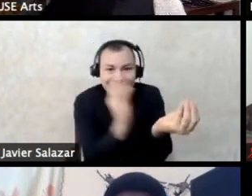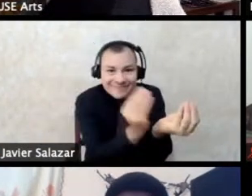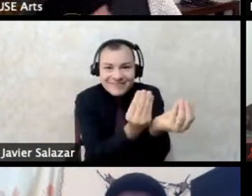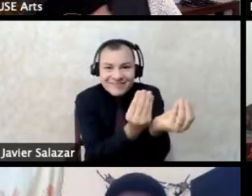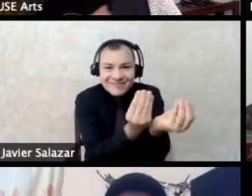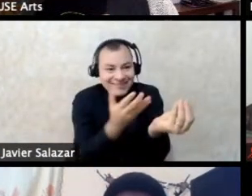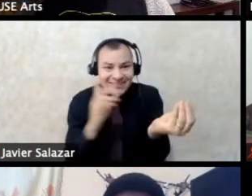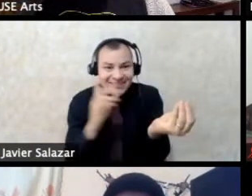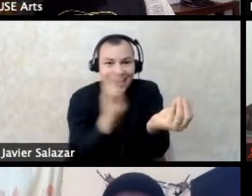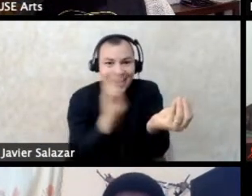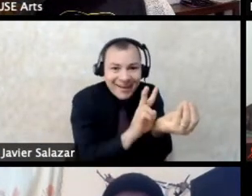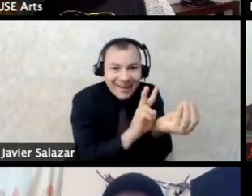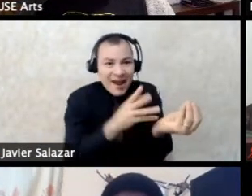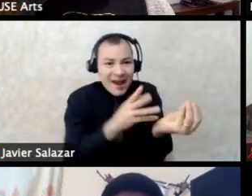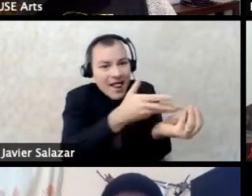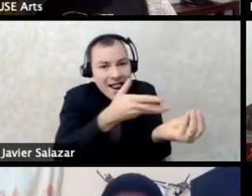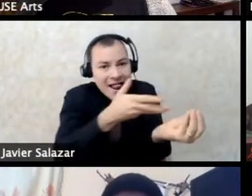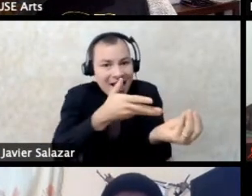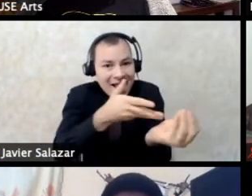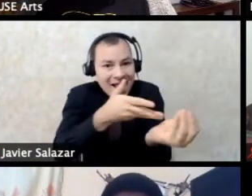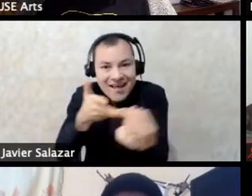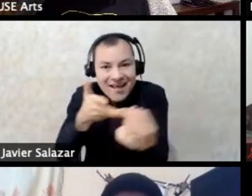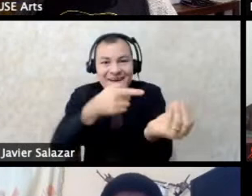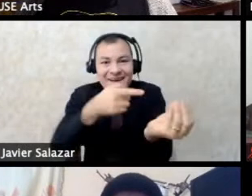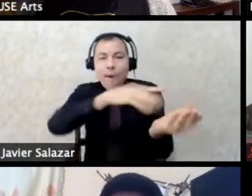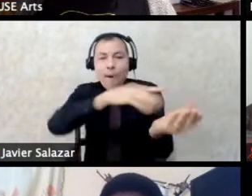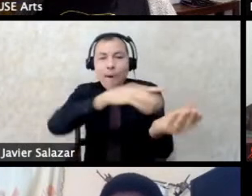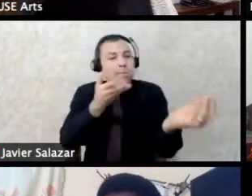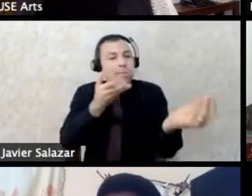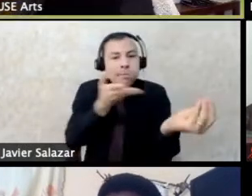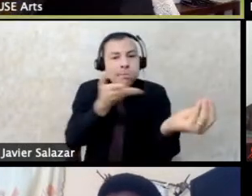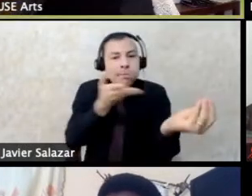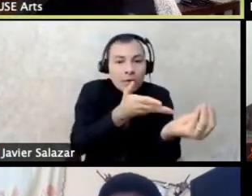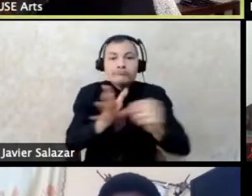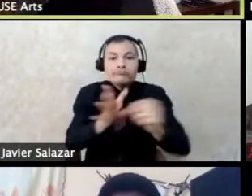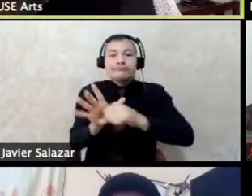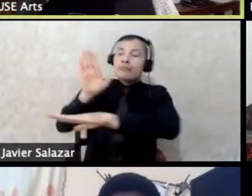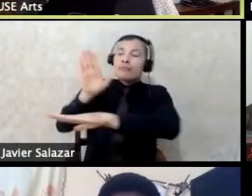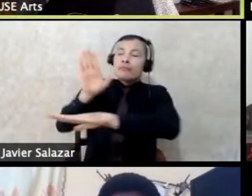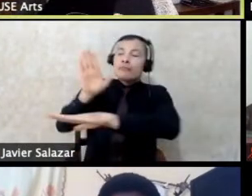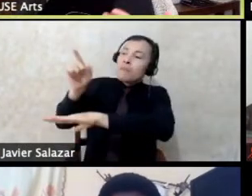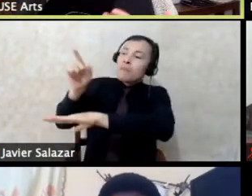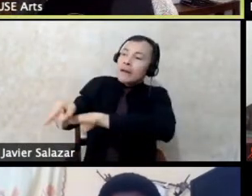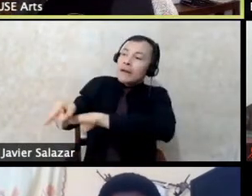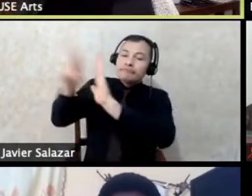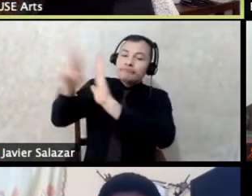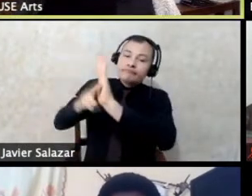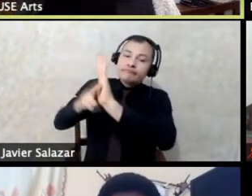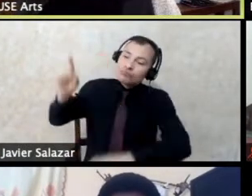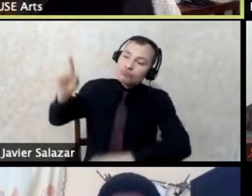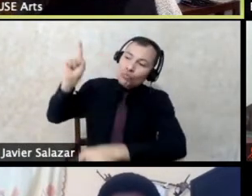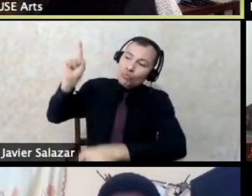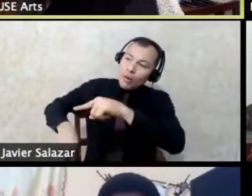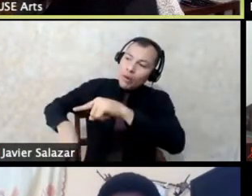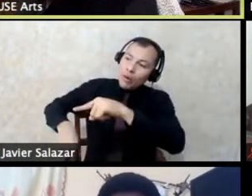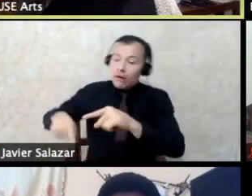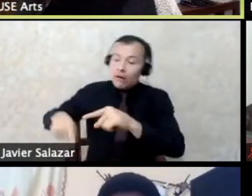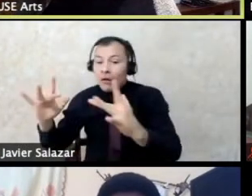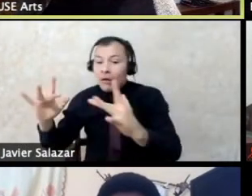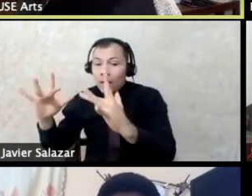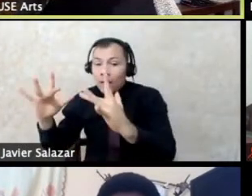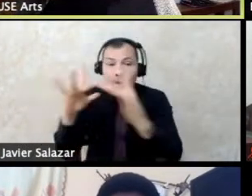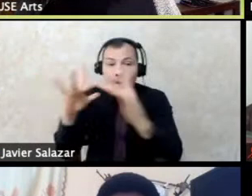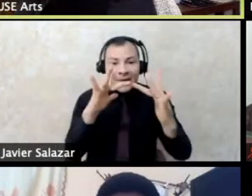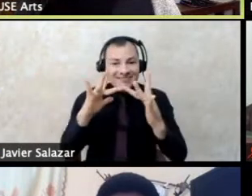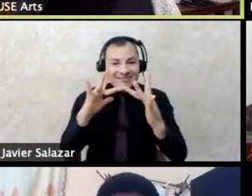mantenernos distantes de las comunidades. This is particularly difficult for the type of work that we do because we work